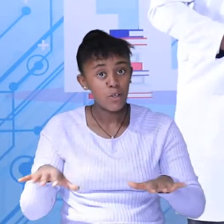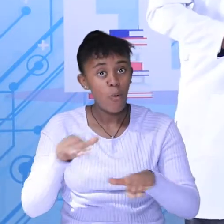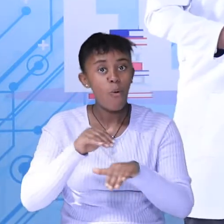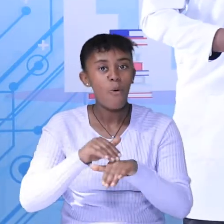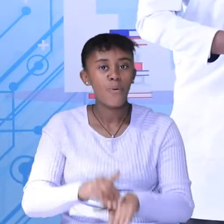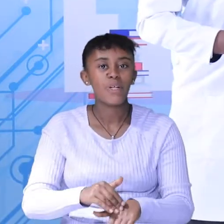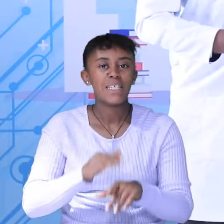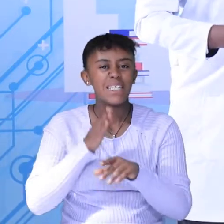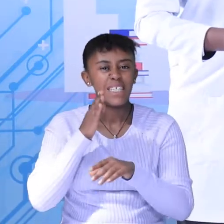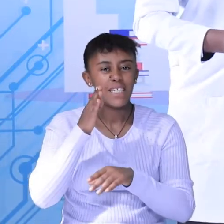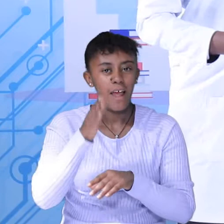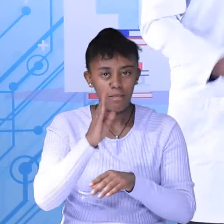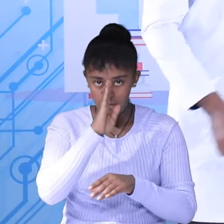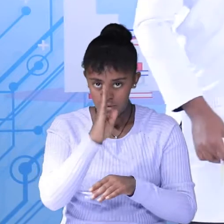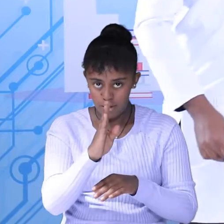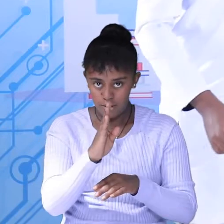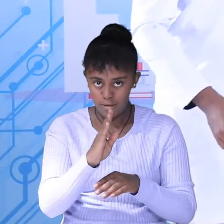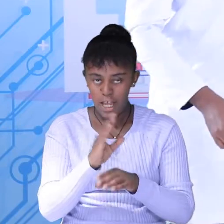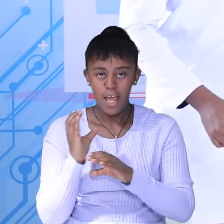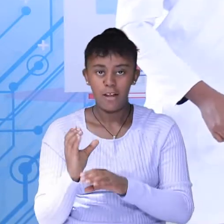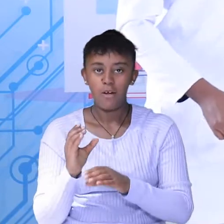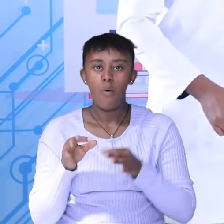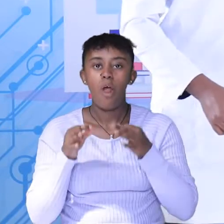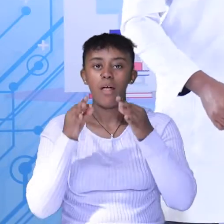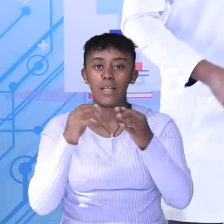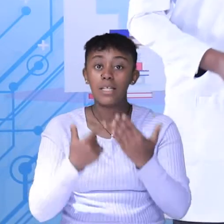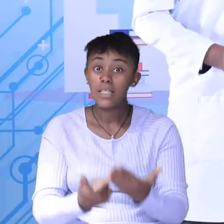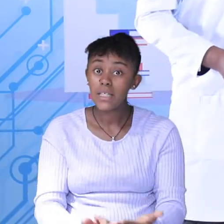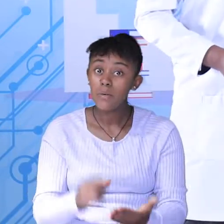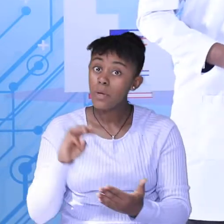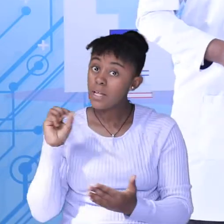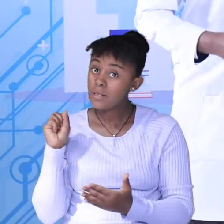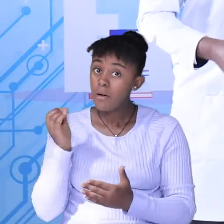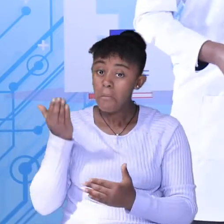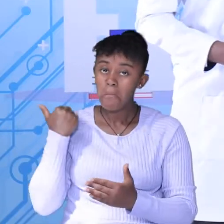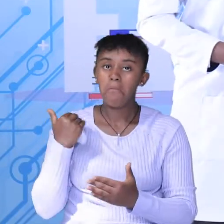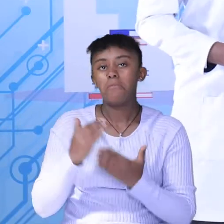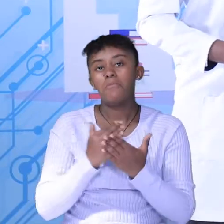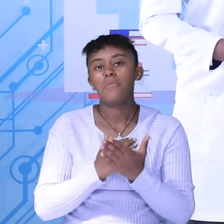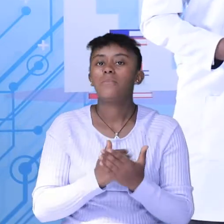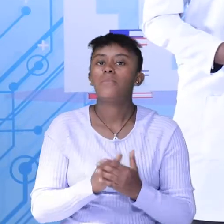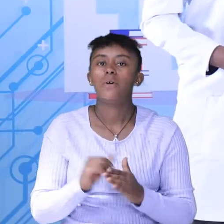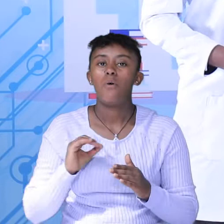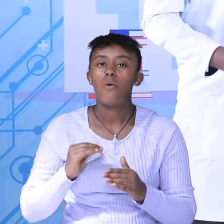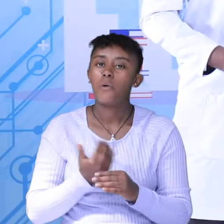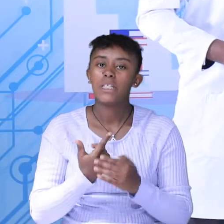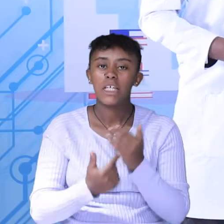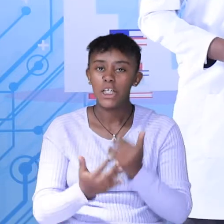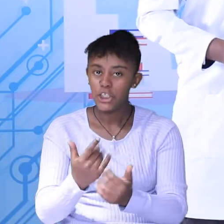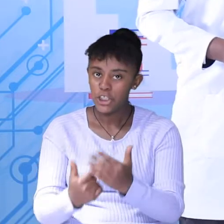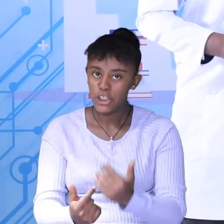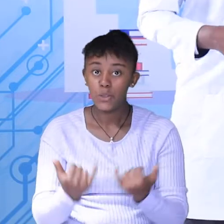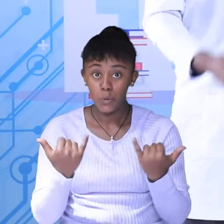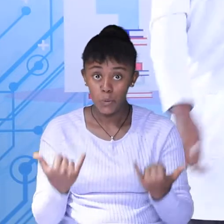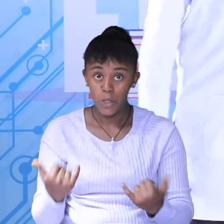straight current carrying conductor. So this was the point at last that we have seen previously on our discussion. So